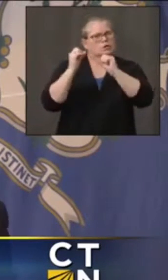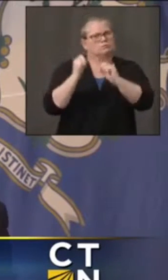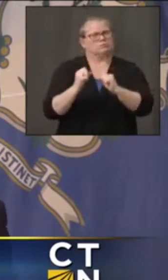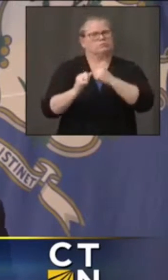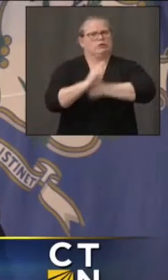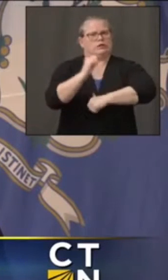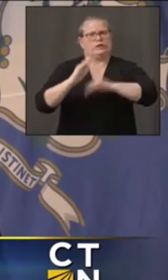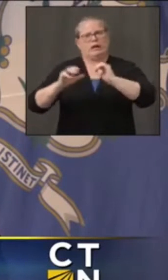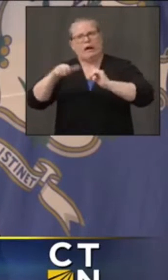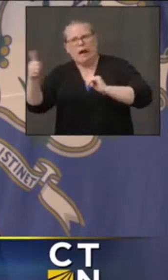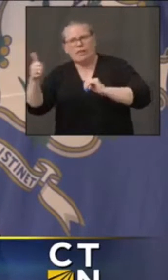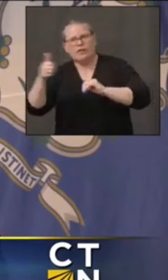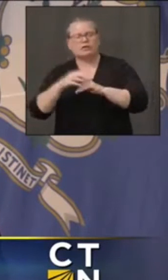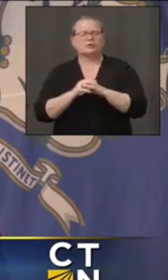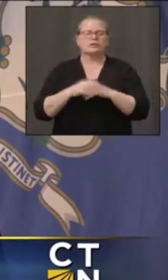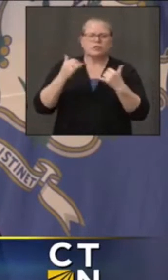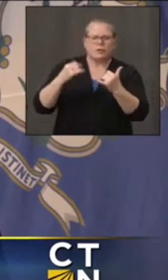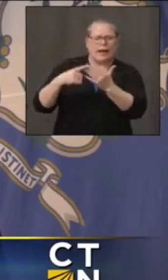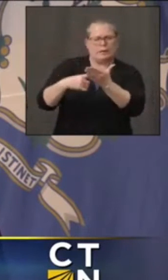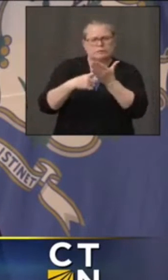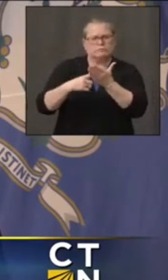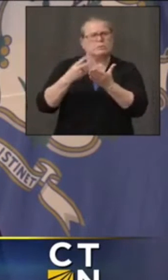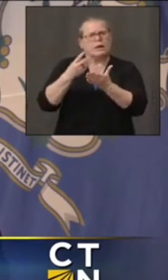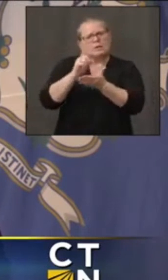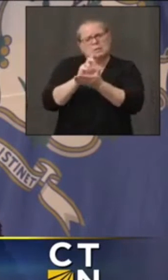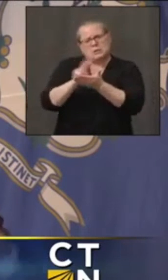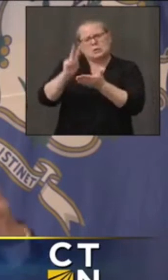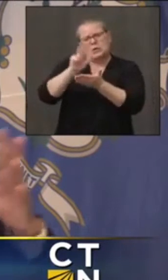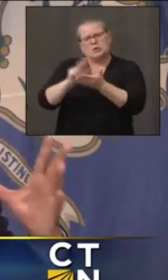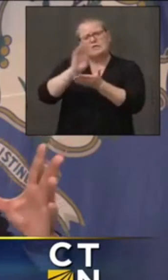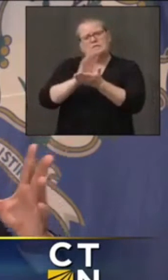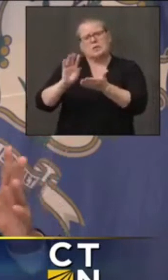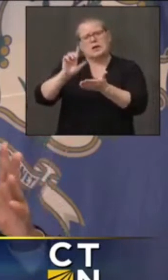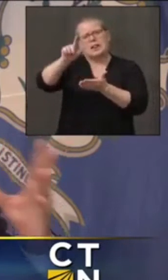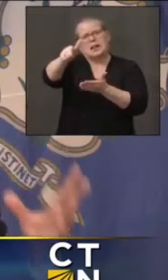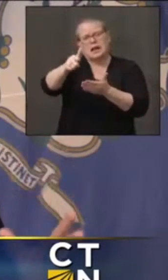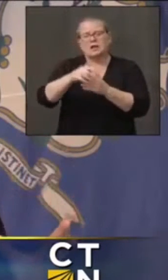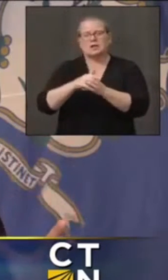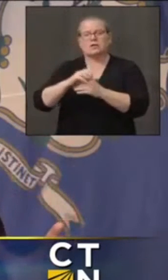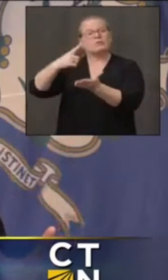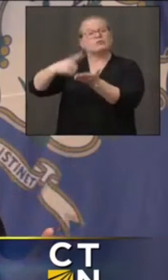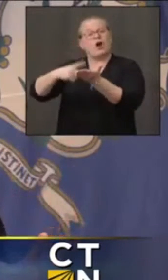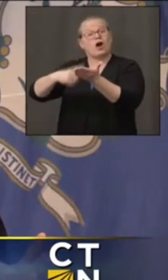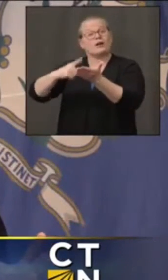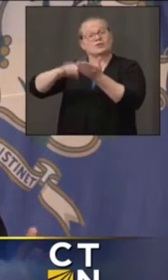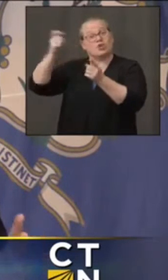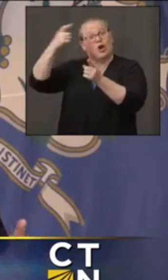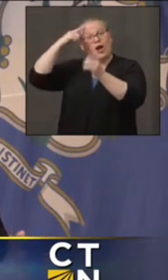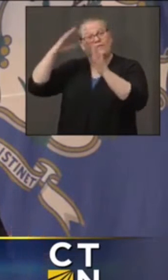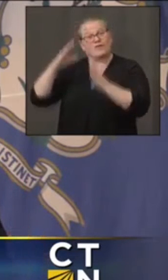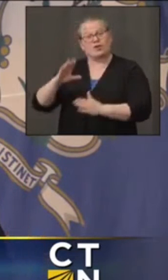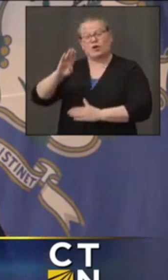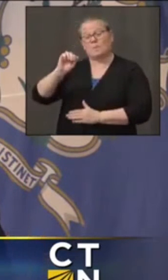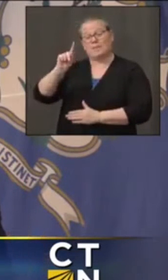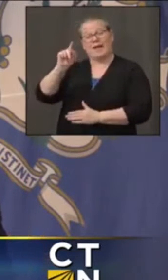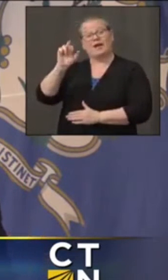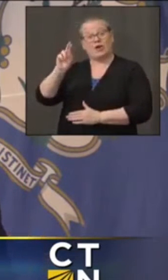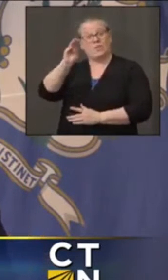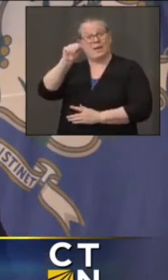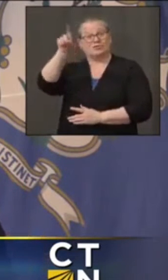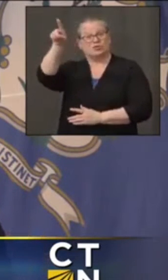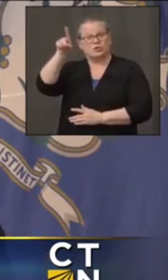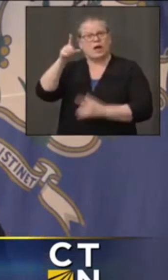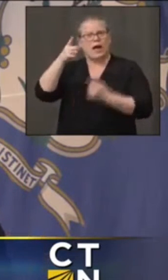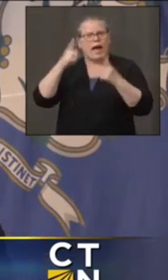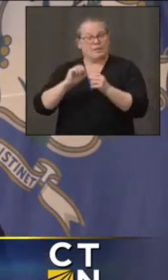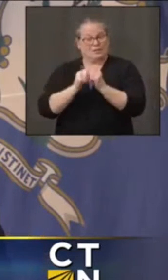talking to Governor Baker up in Massachusetts, we're finding it's all the activities in and around the sports teams. That's where the